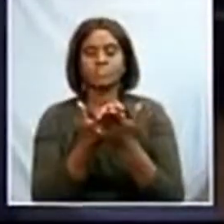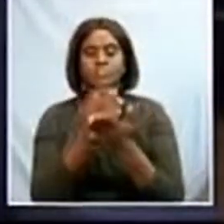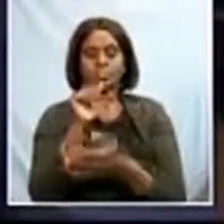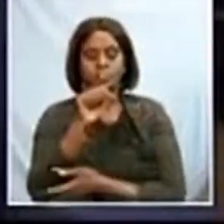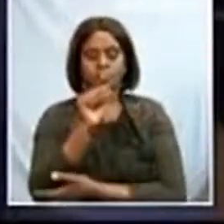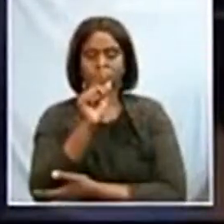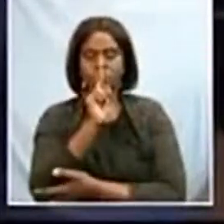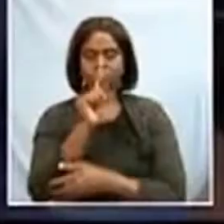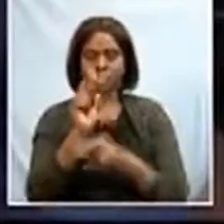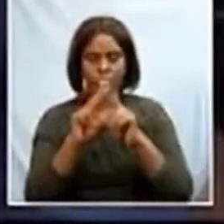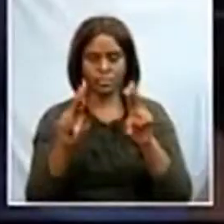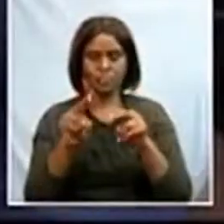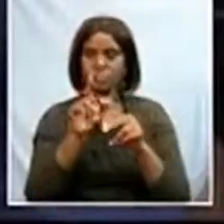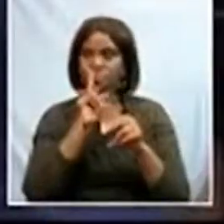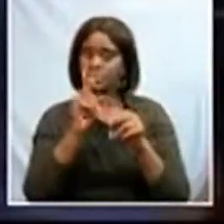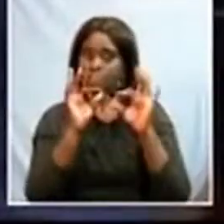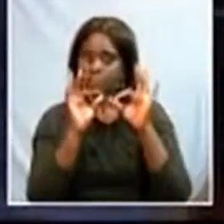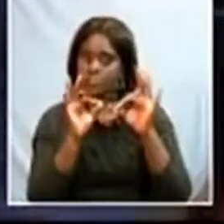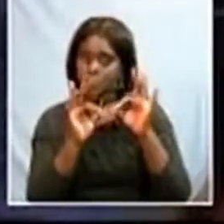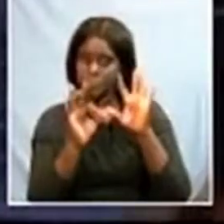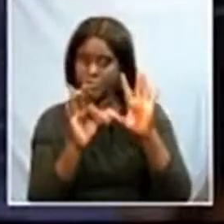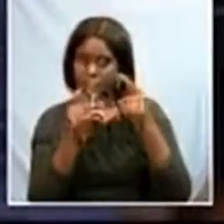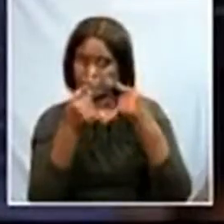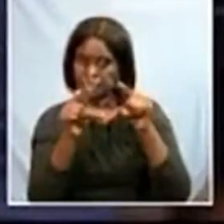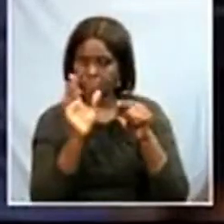indeed, Chair, due diligence was done.